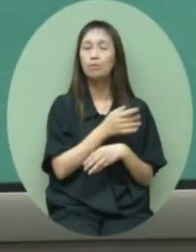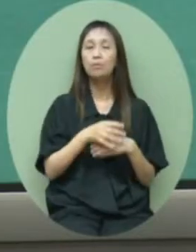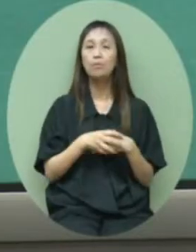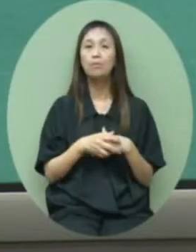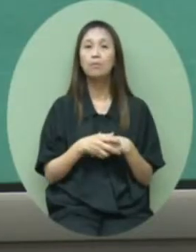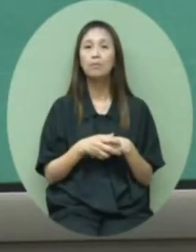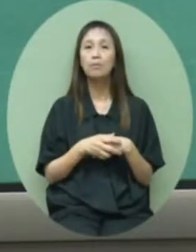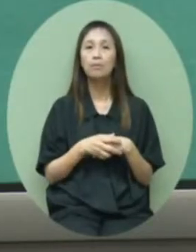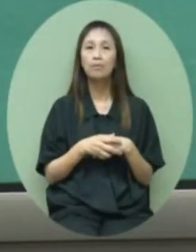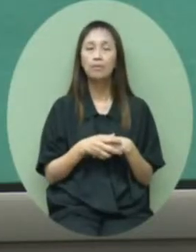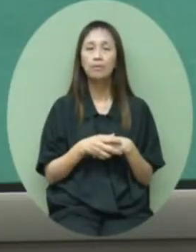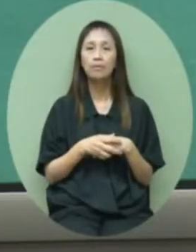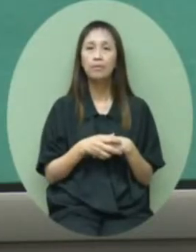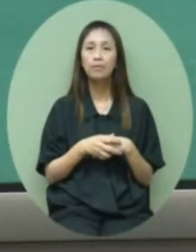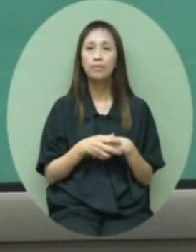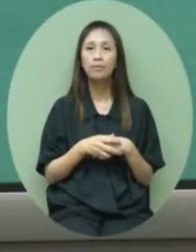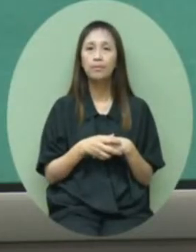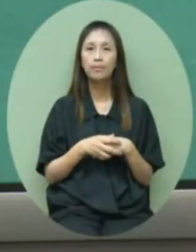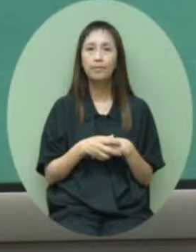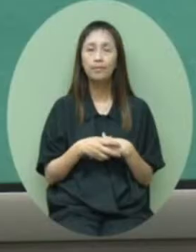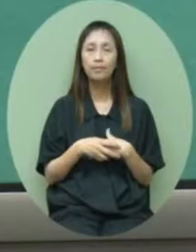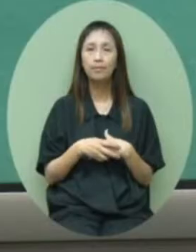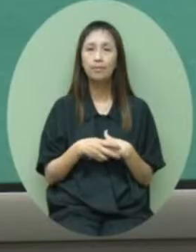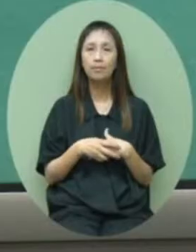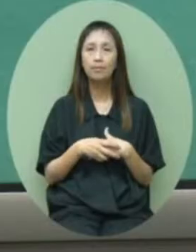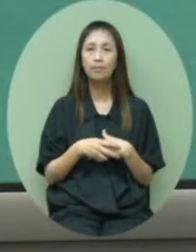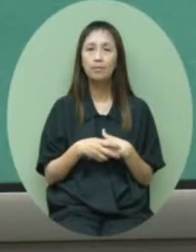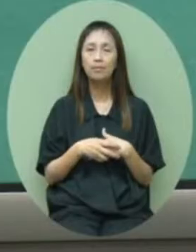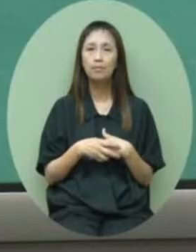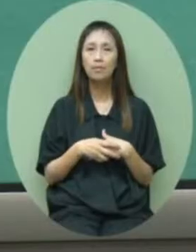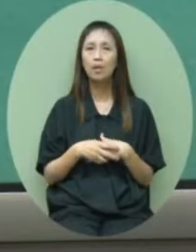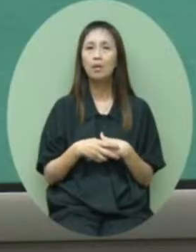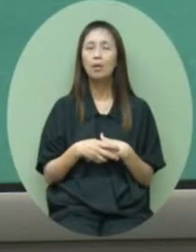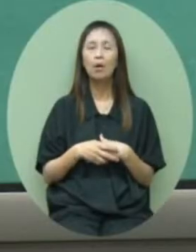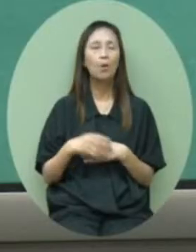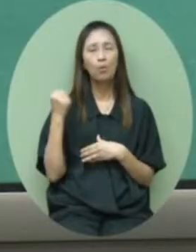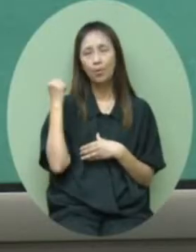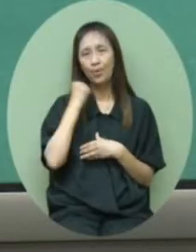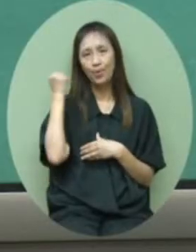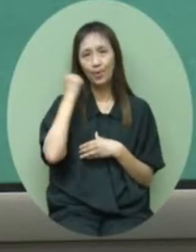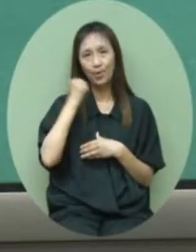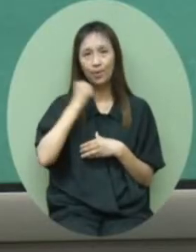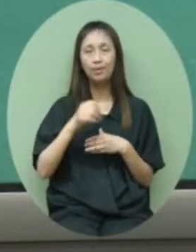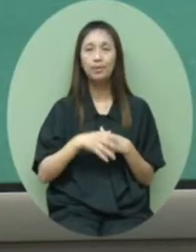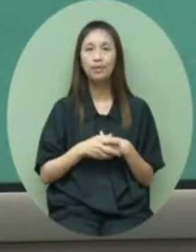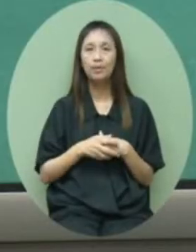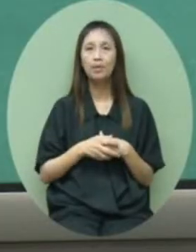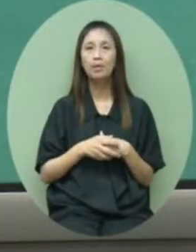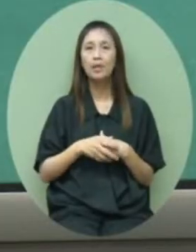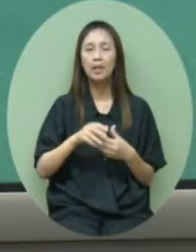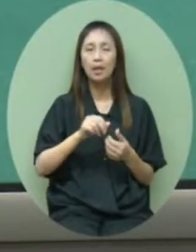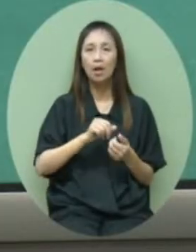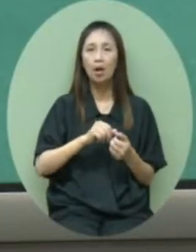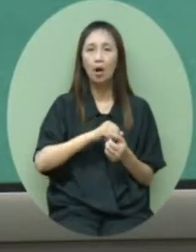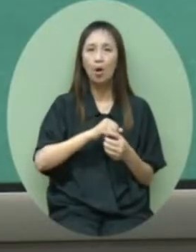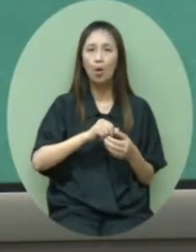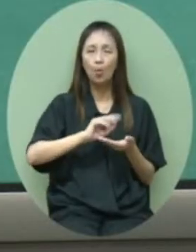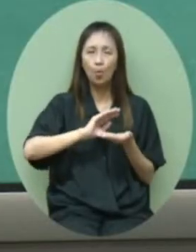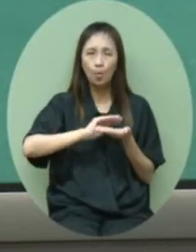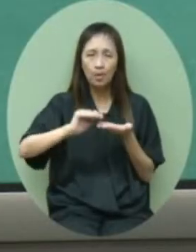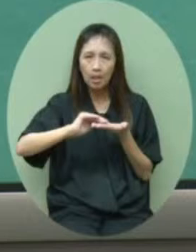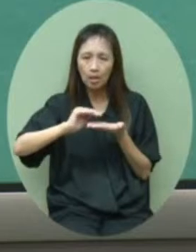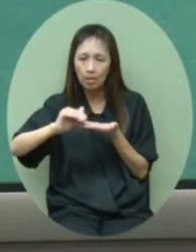the tap, flush the water meter, and I advise residents they can do the same. But we'll do